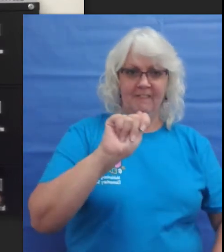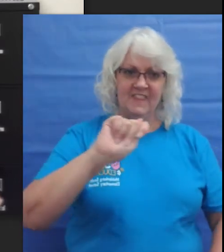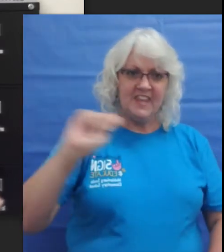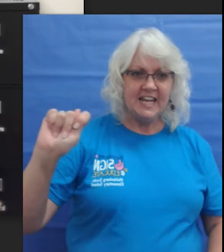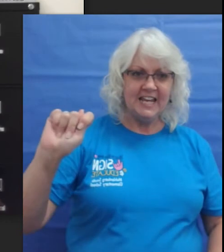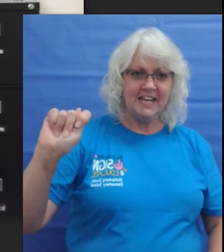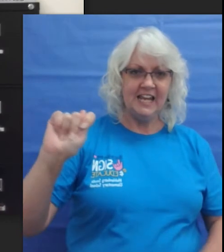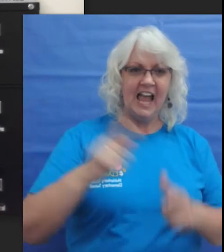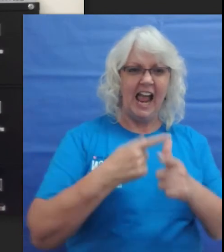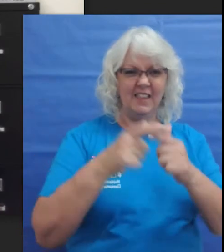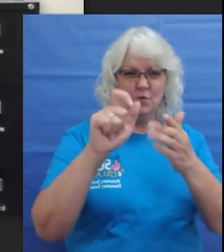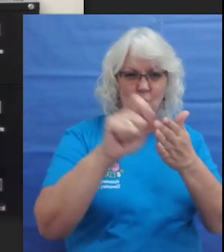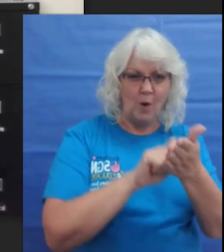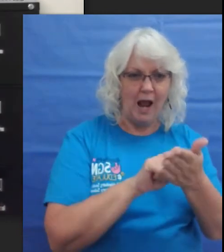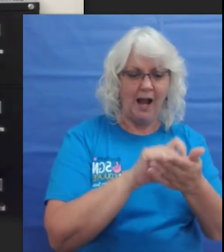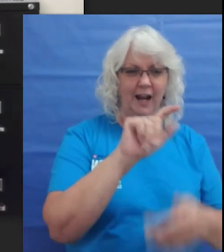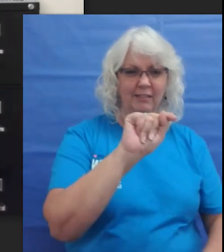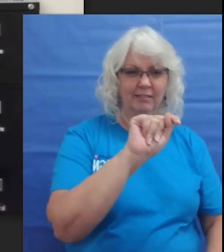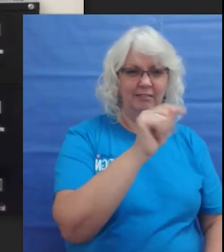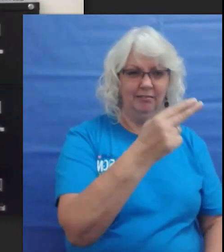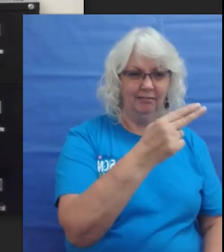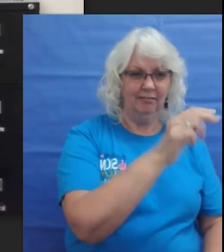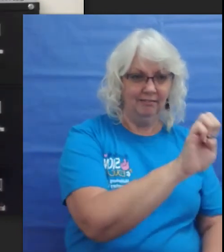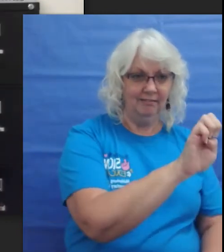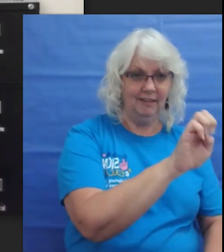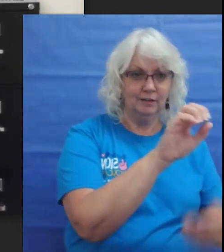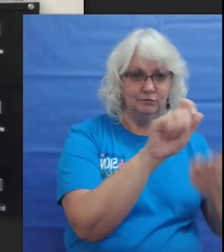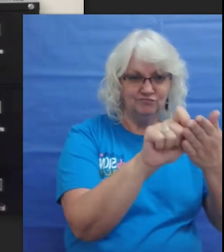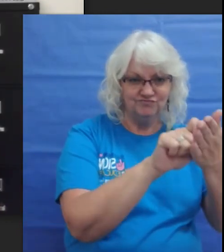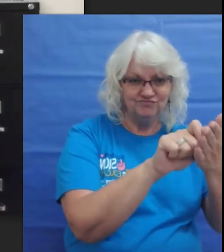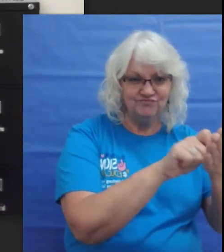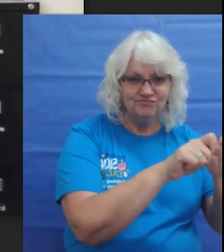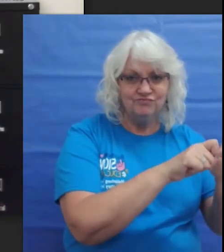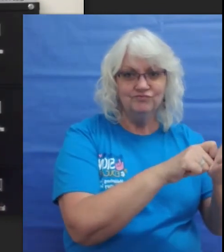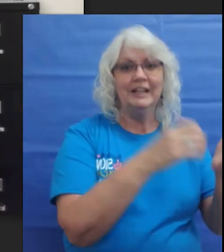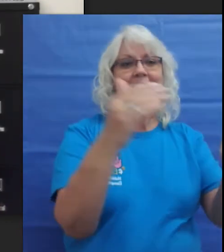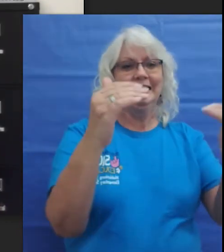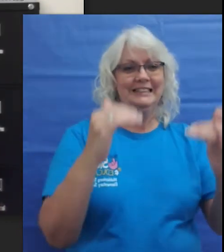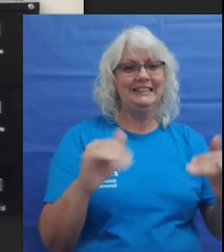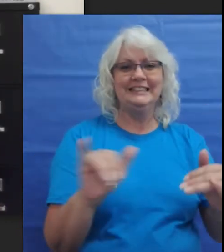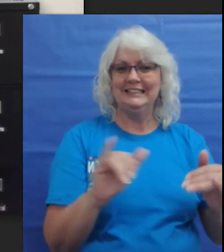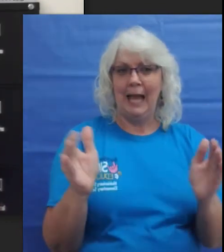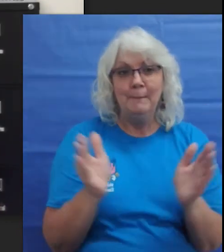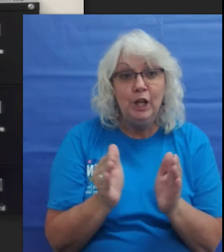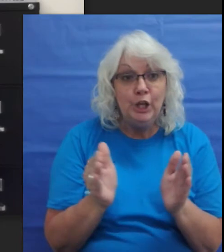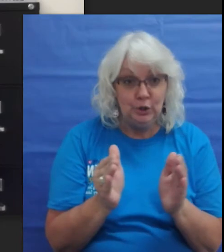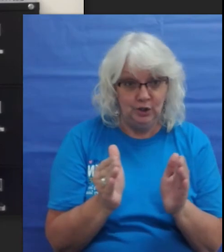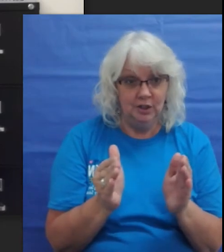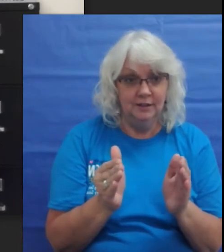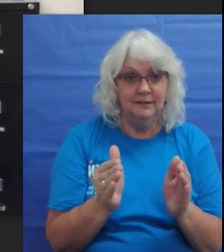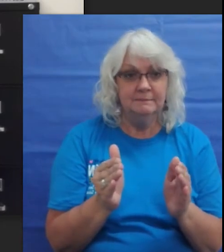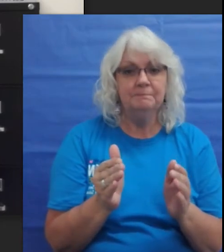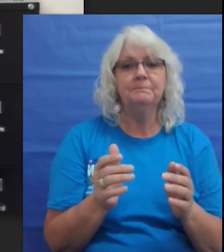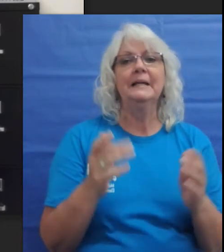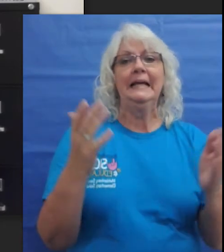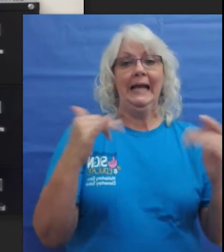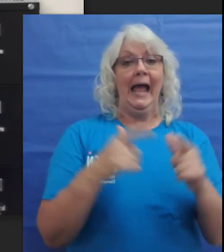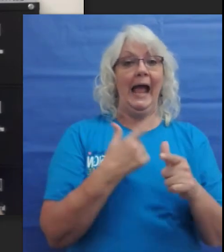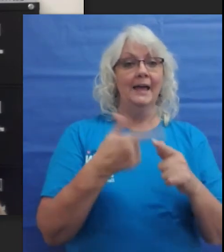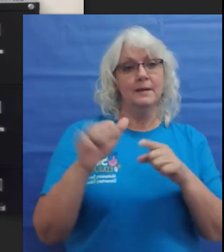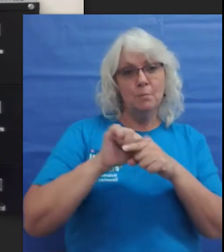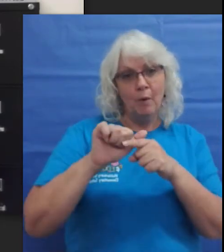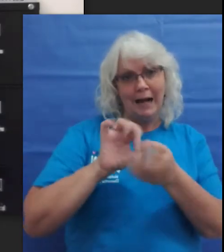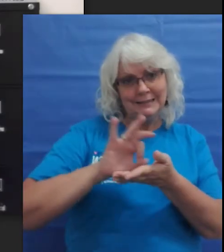time. And also, down here it says to practice counting from 0 to 30 and to practice